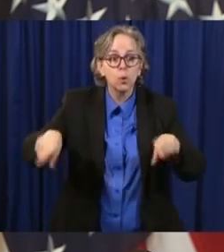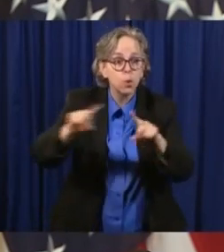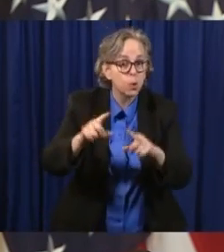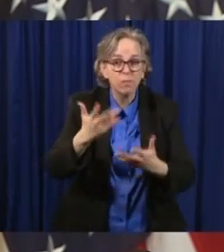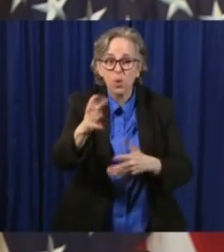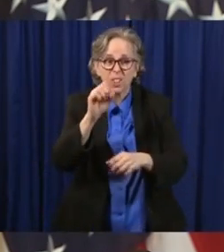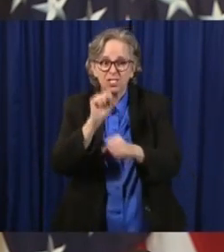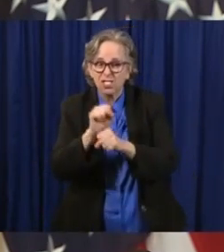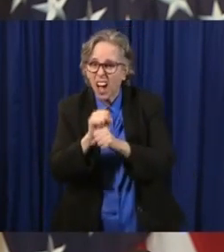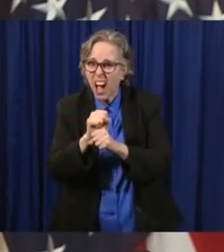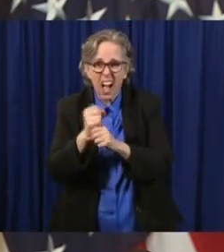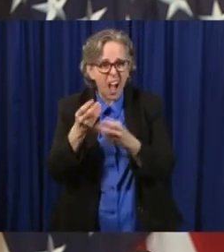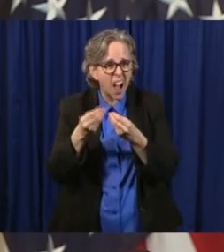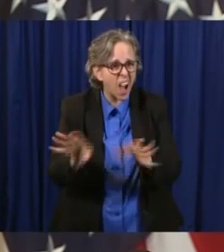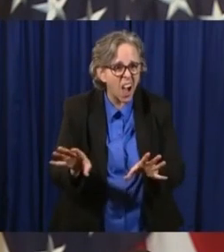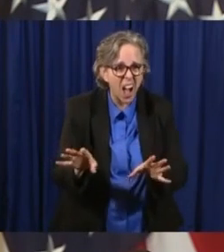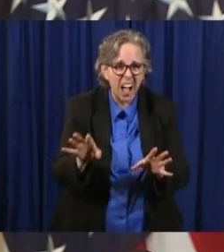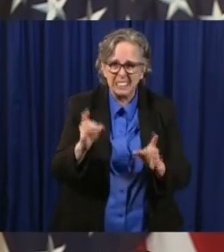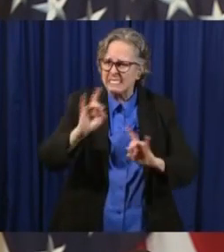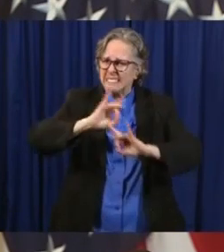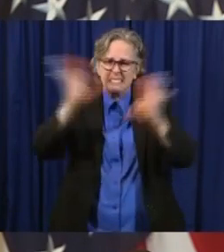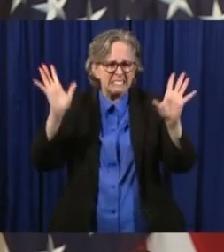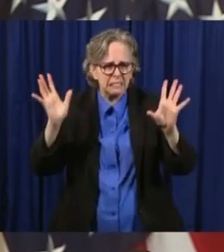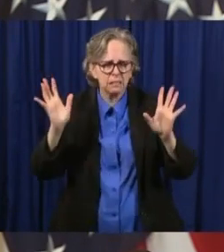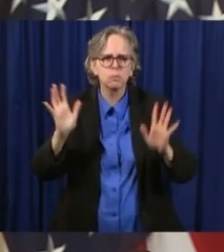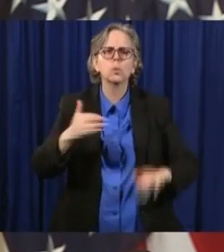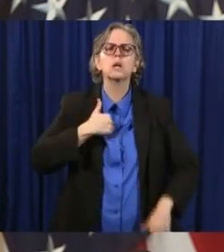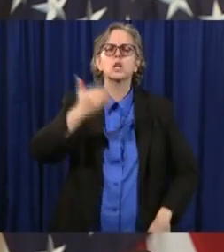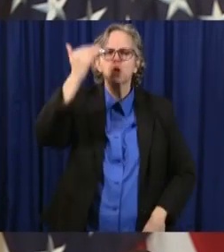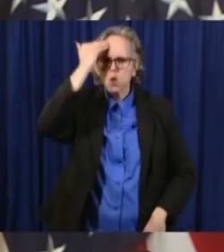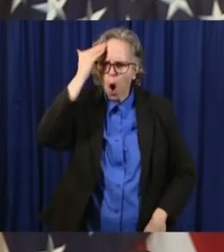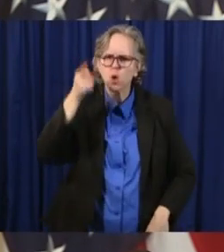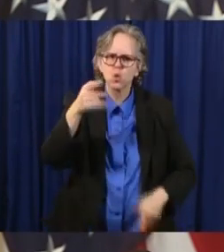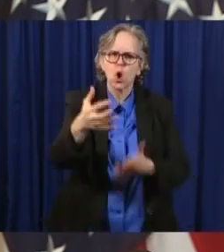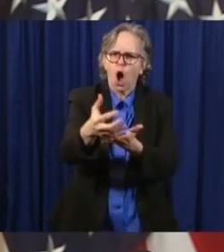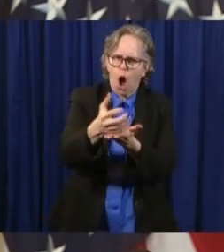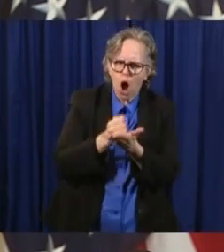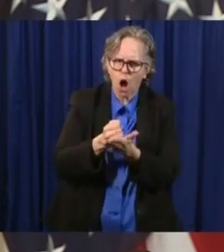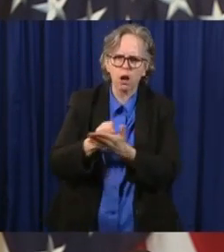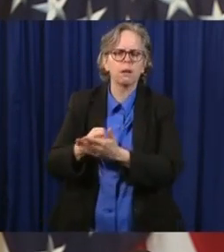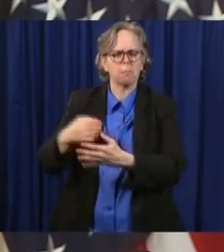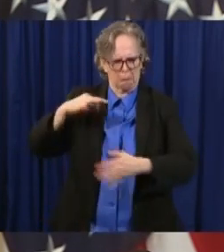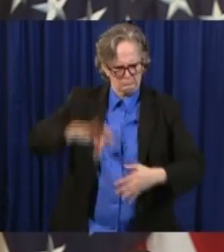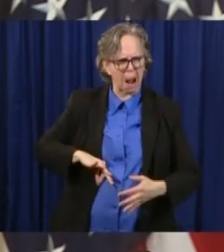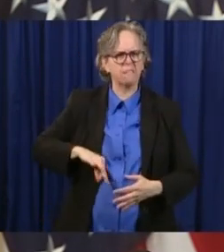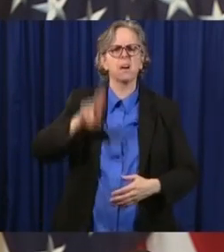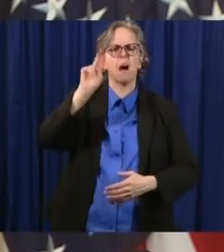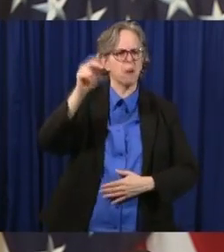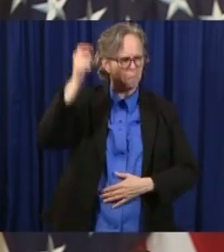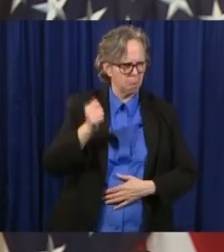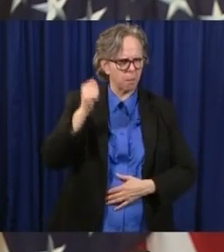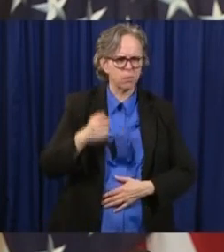this crisis, we understand that you have earned these benefits, and our team will not rest until you receive them.